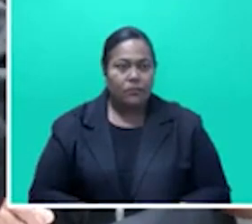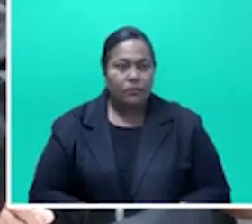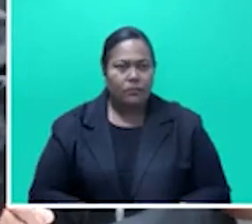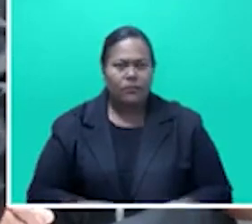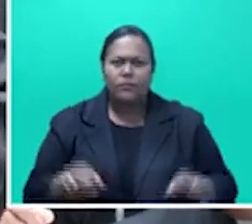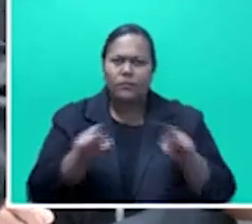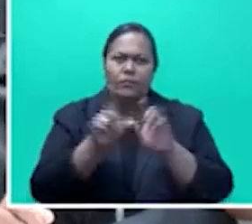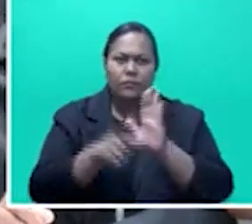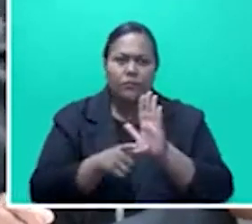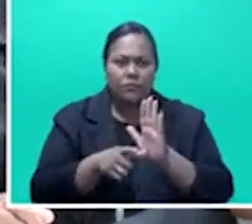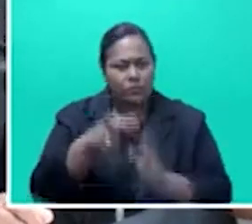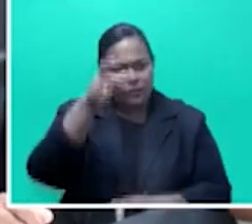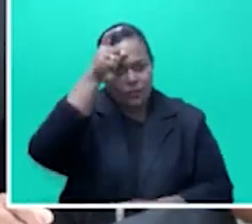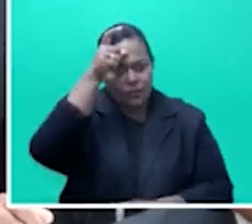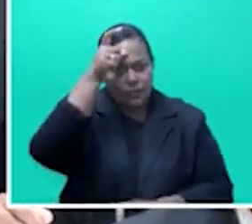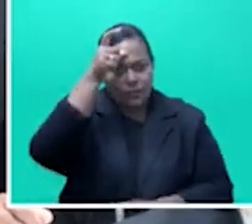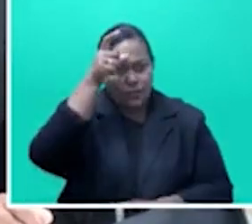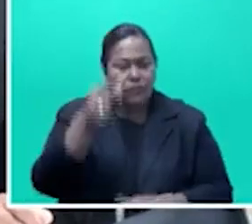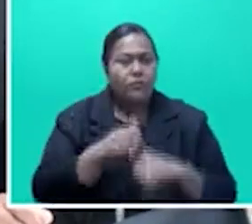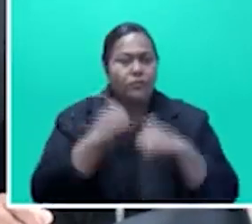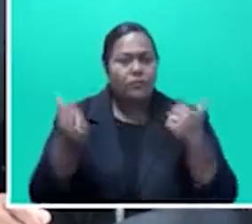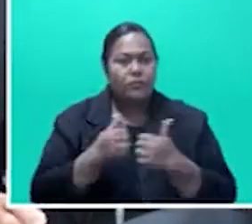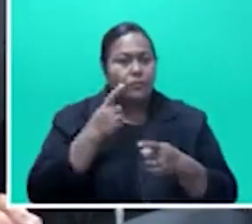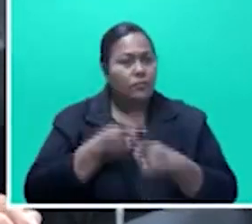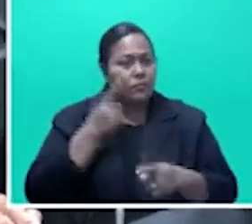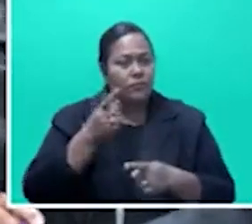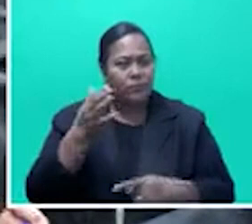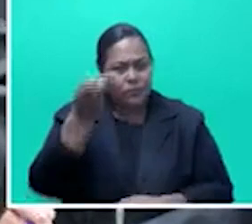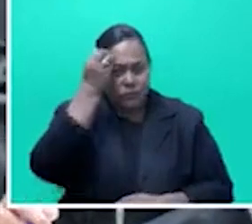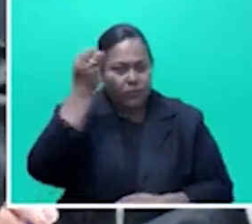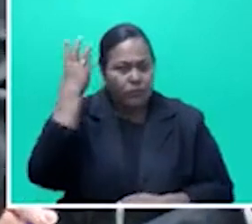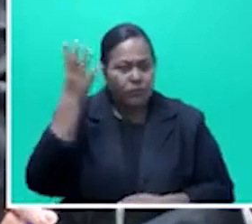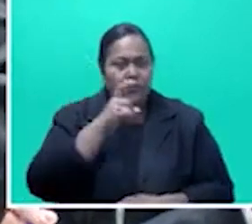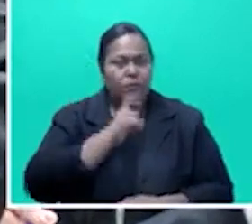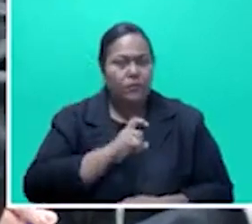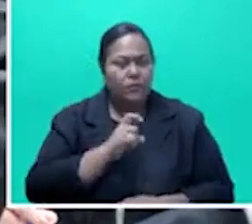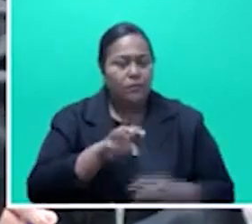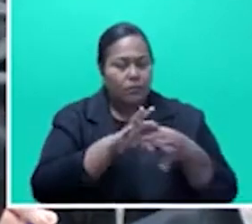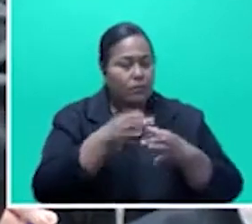questions must be raised of the many quickly forgotten promises of the coalition government.